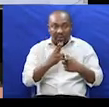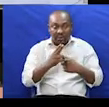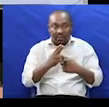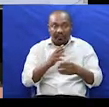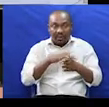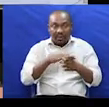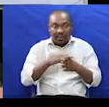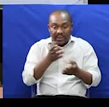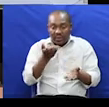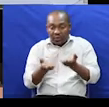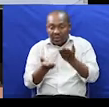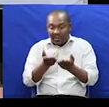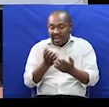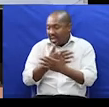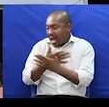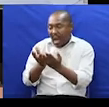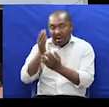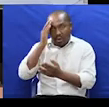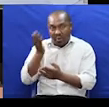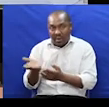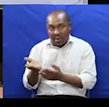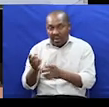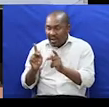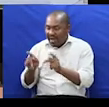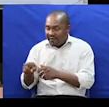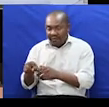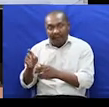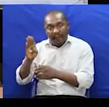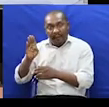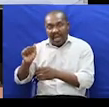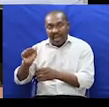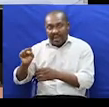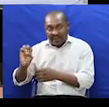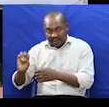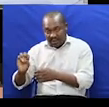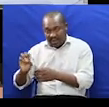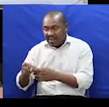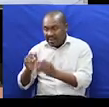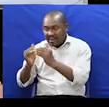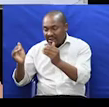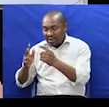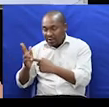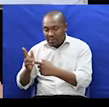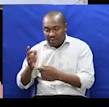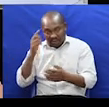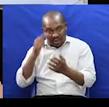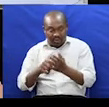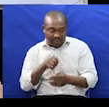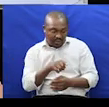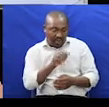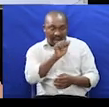concentration of the base. But if the base is a standard solution, that means acid will be a solution